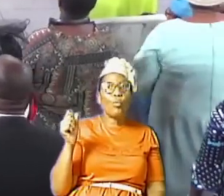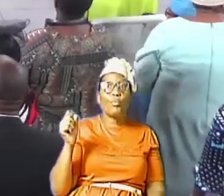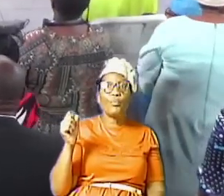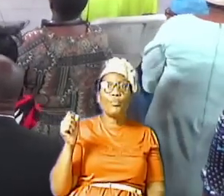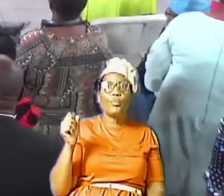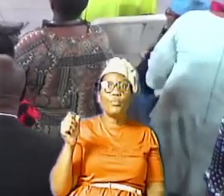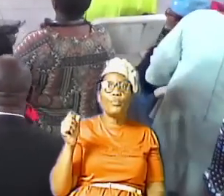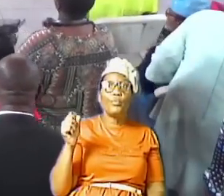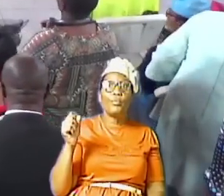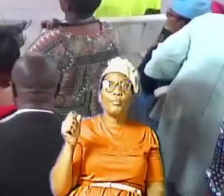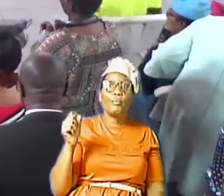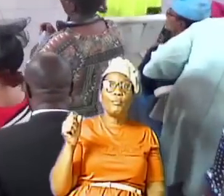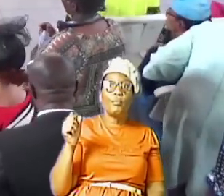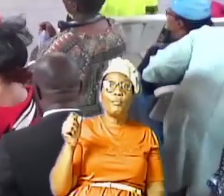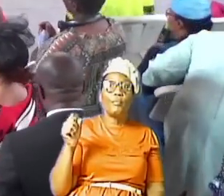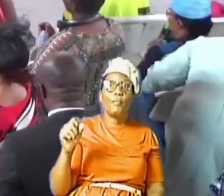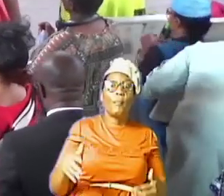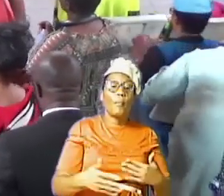dedication.